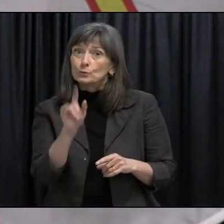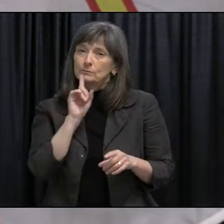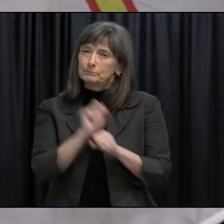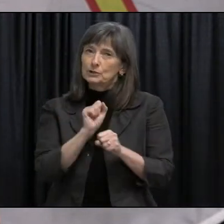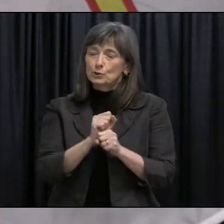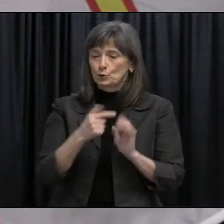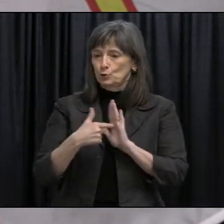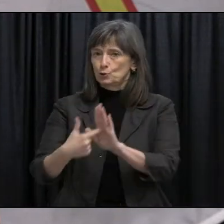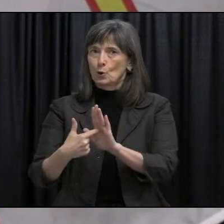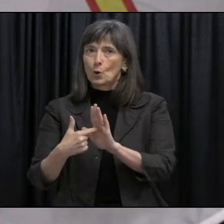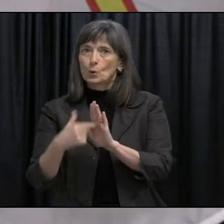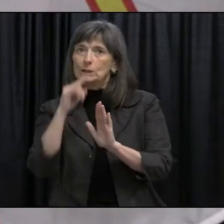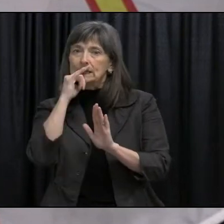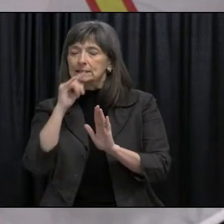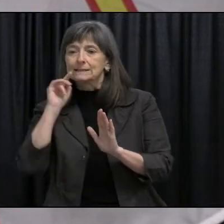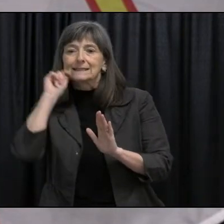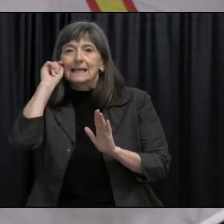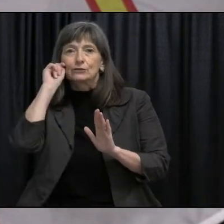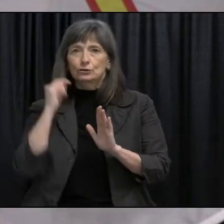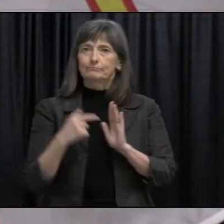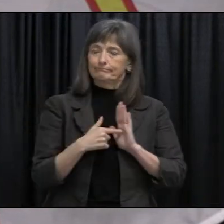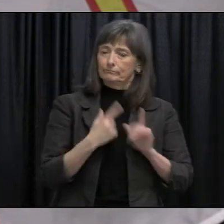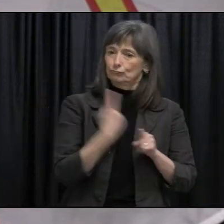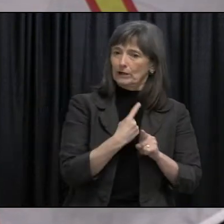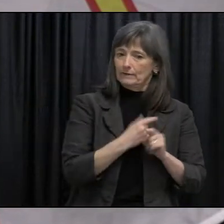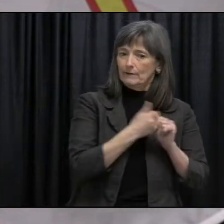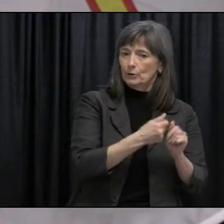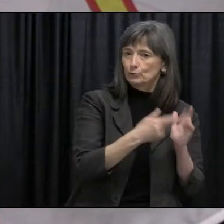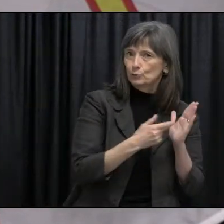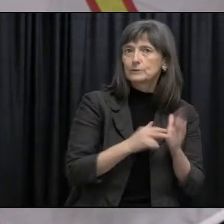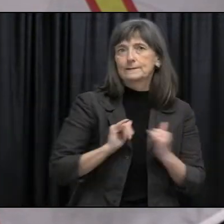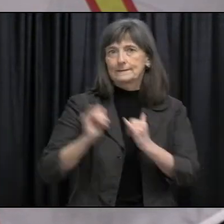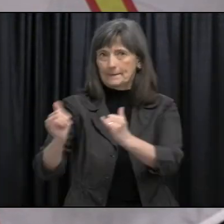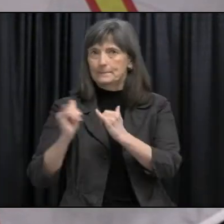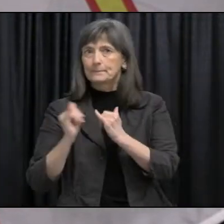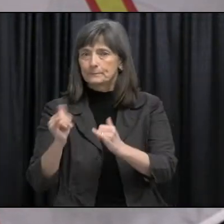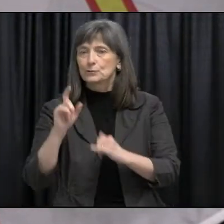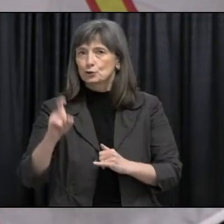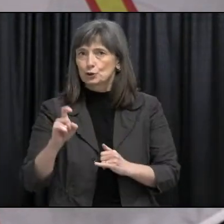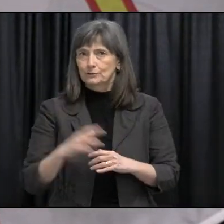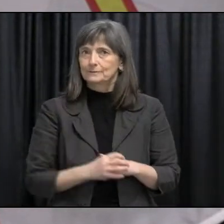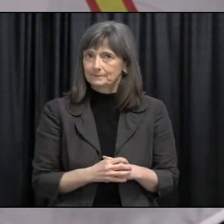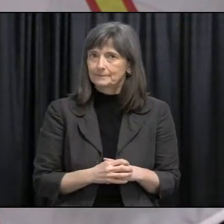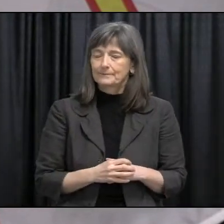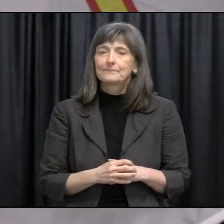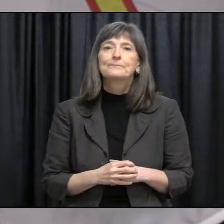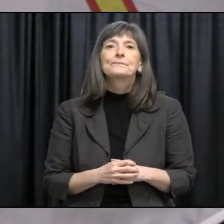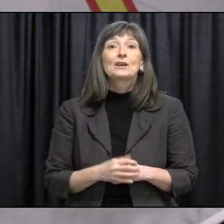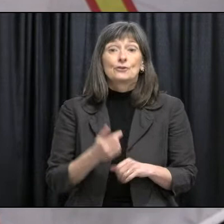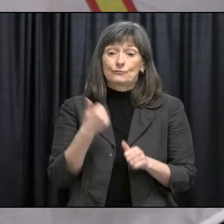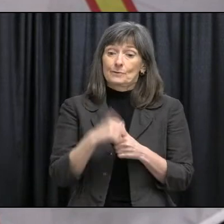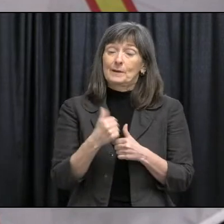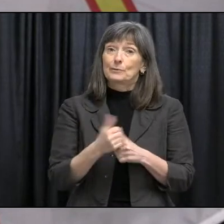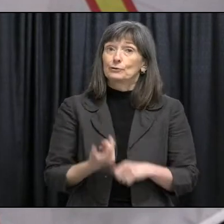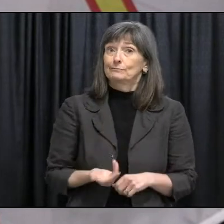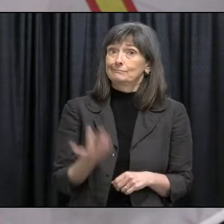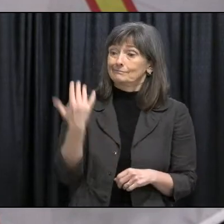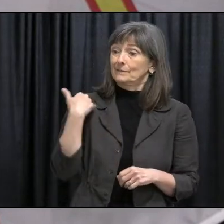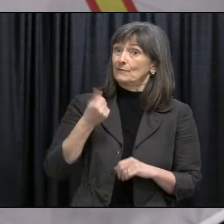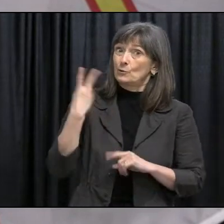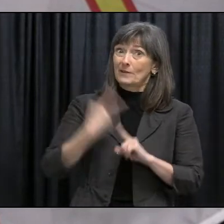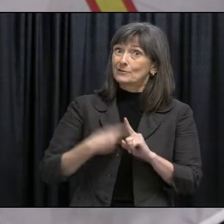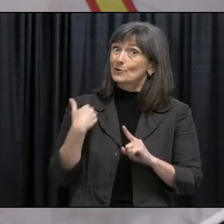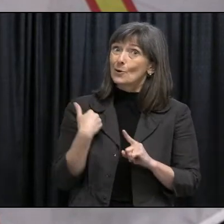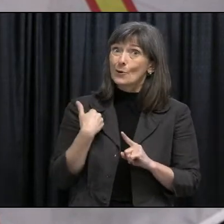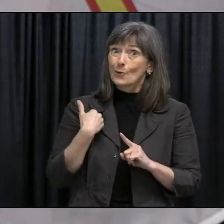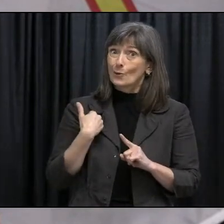good example. We need only to look back at 3 short months ago to remember the last outbreak we had and the role that informal gatherings played in fueling